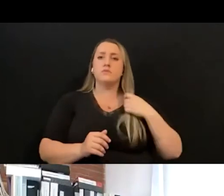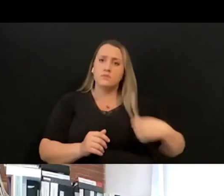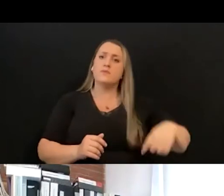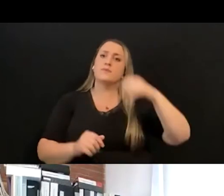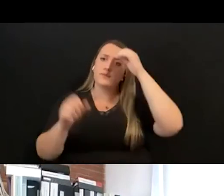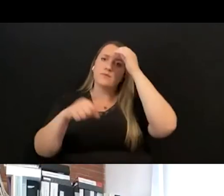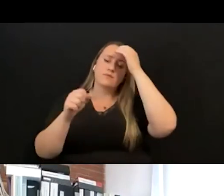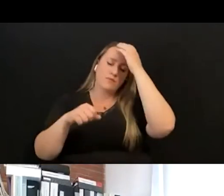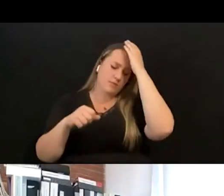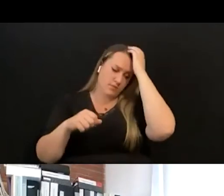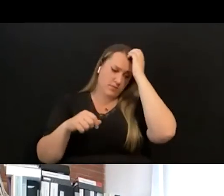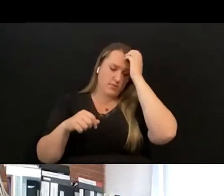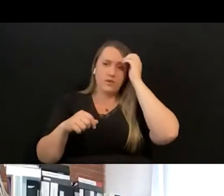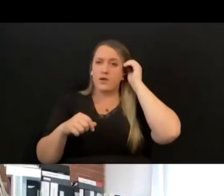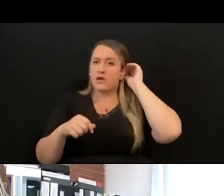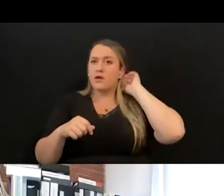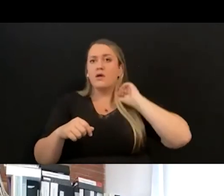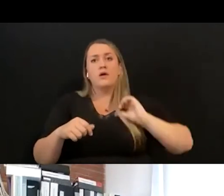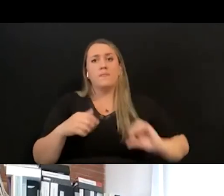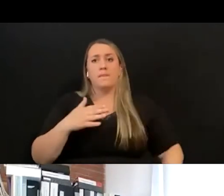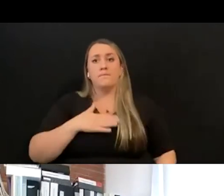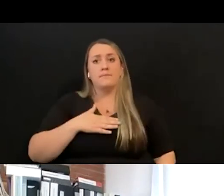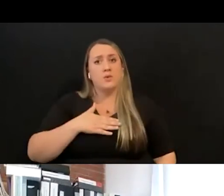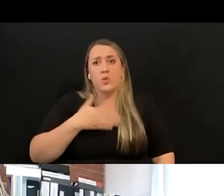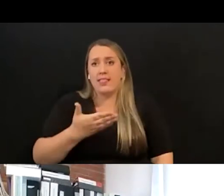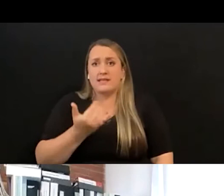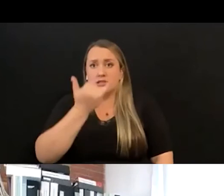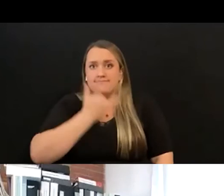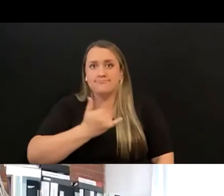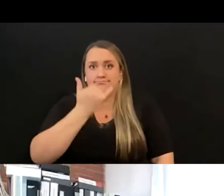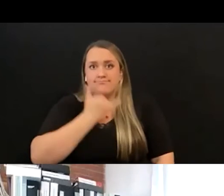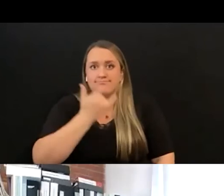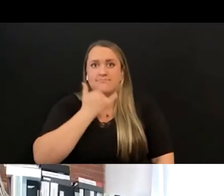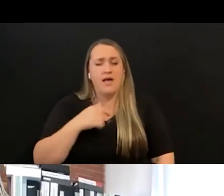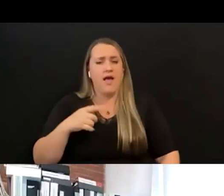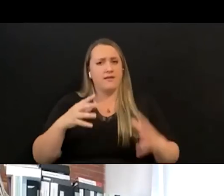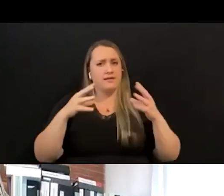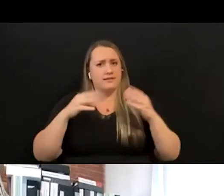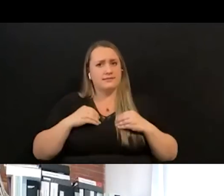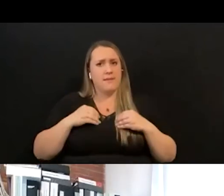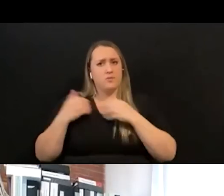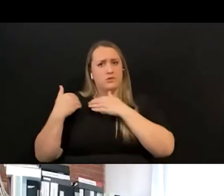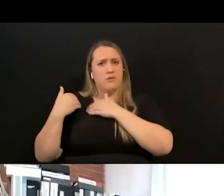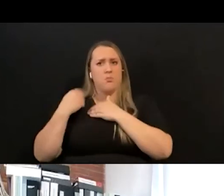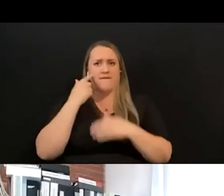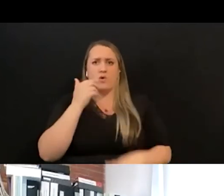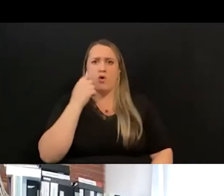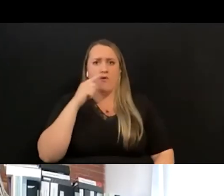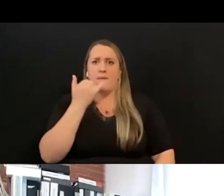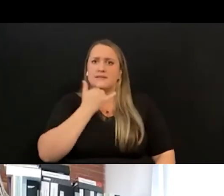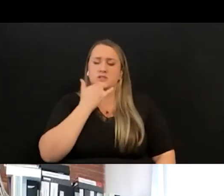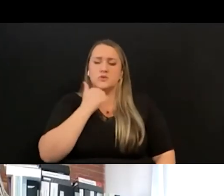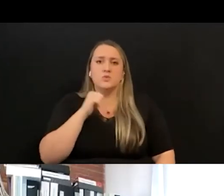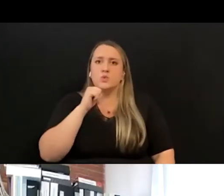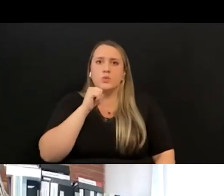I think be willing to make lots of mistakes and own up to it, and don't assume